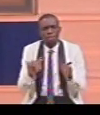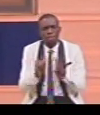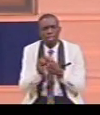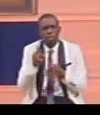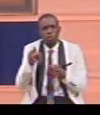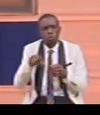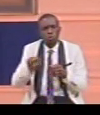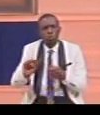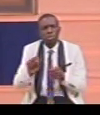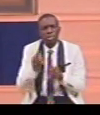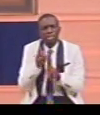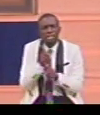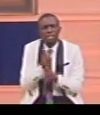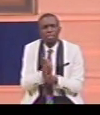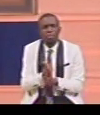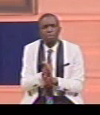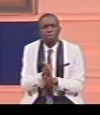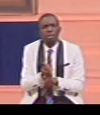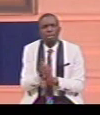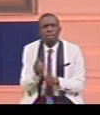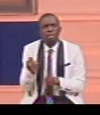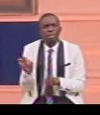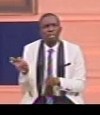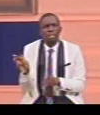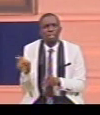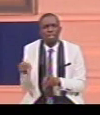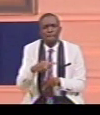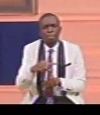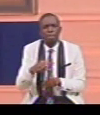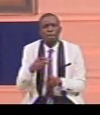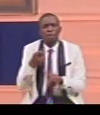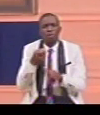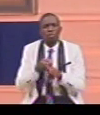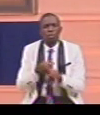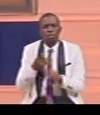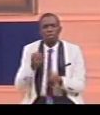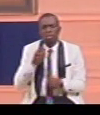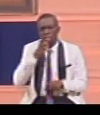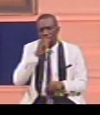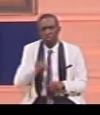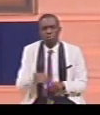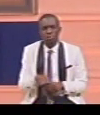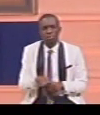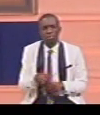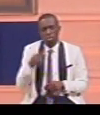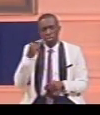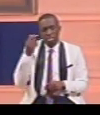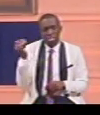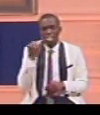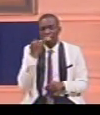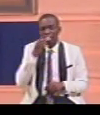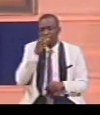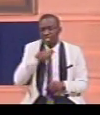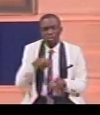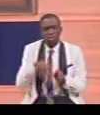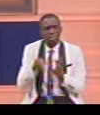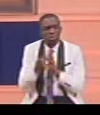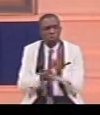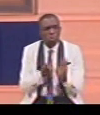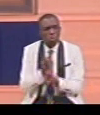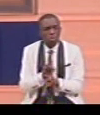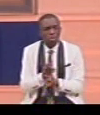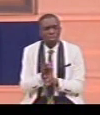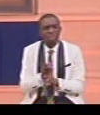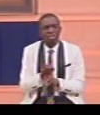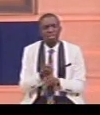the evil. There's evil in the world. Because there's a devil in the world, and because there's evil in the world, devil in the